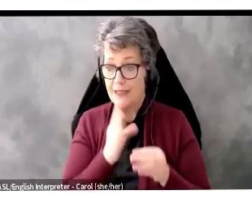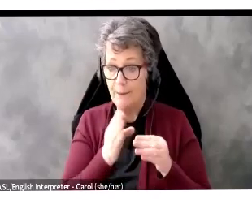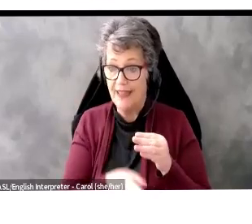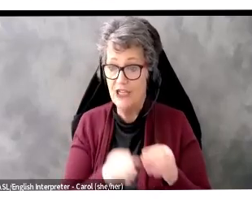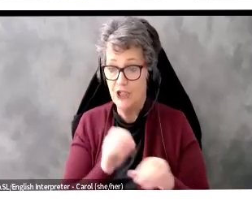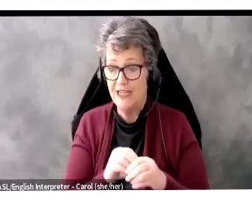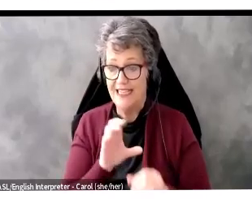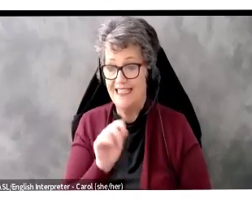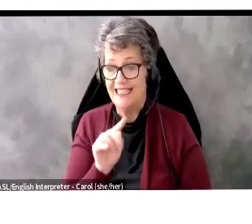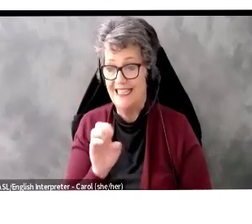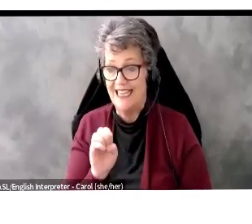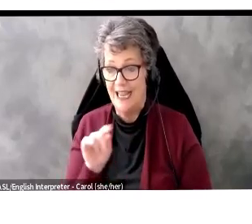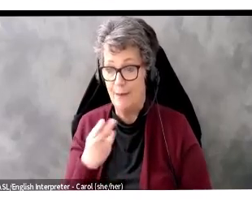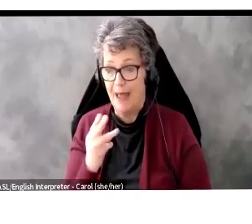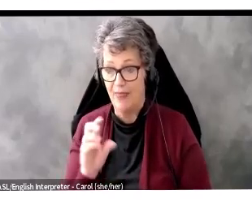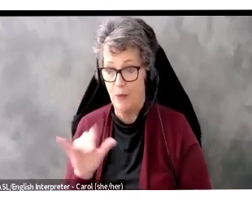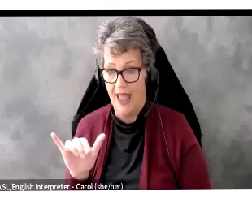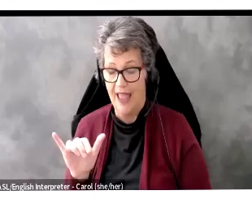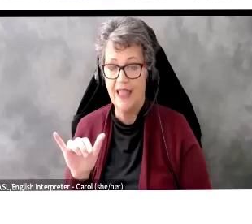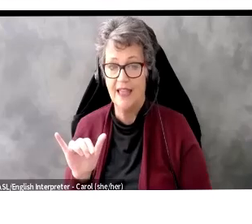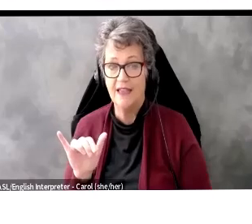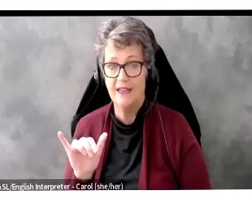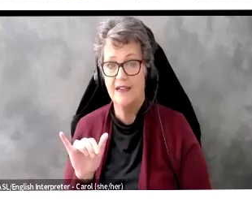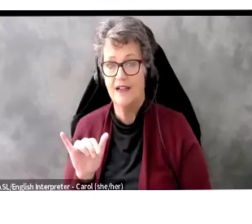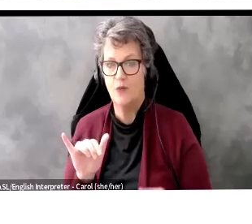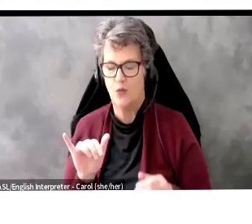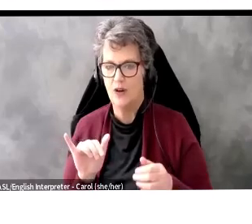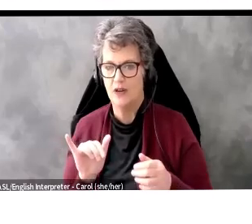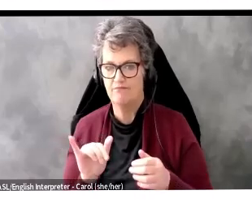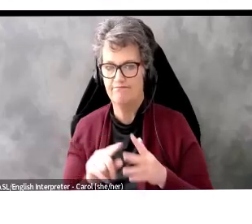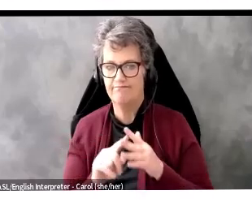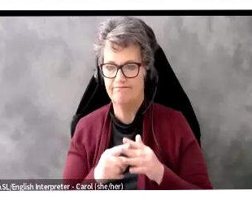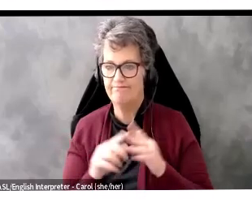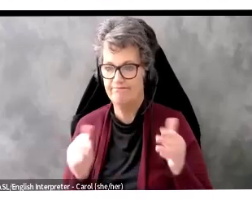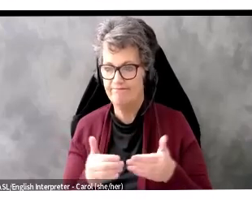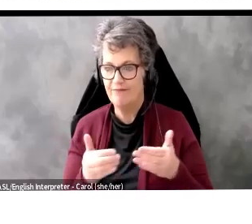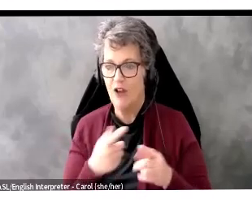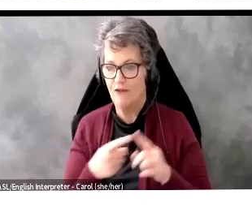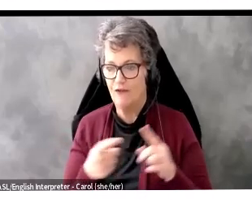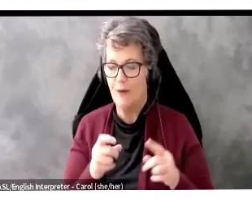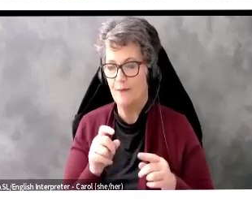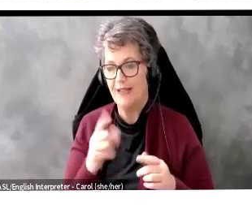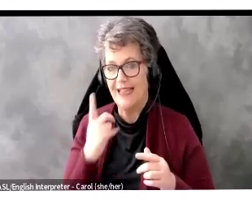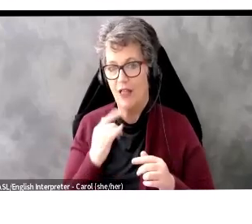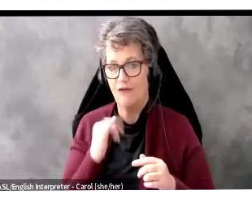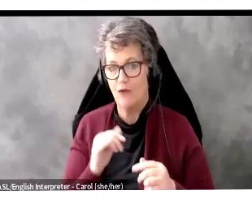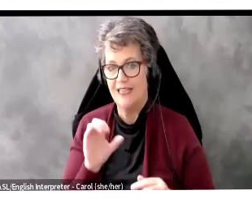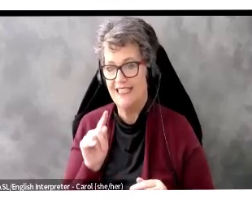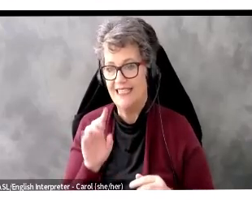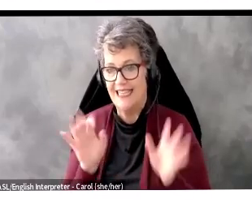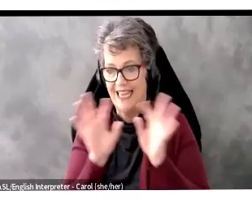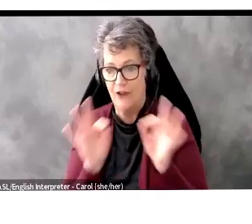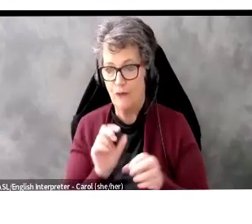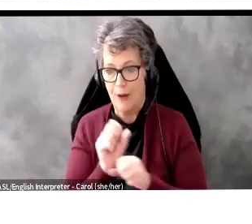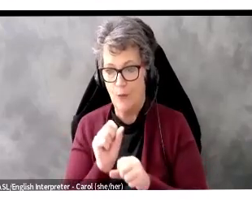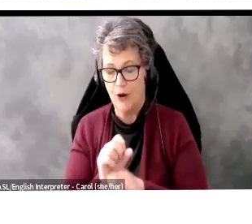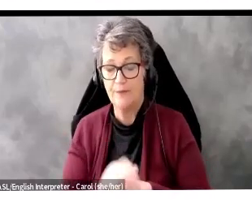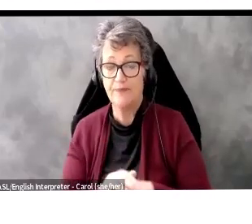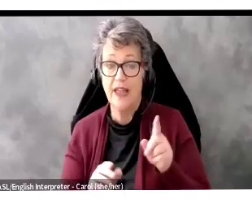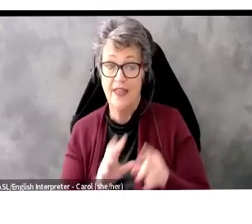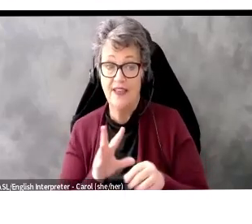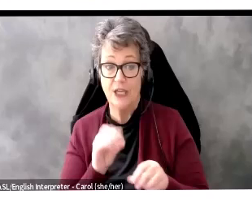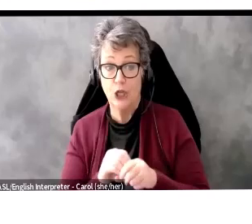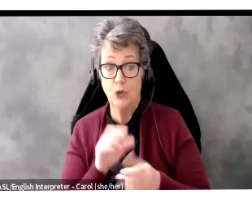within the CTE pathway is being introduced by the California CTE framework. This